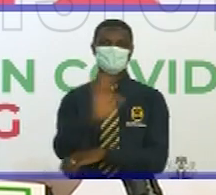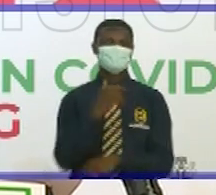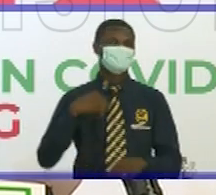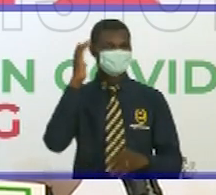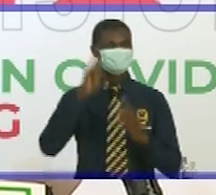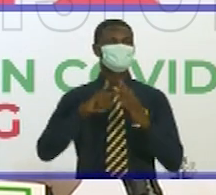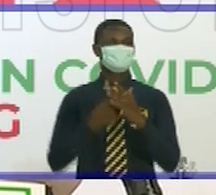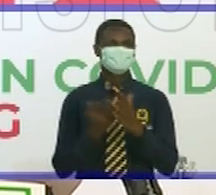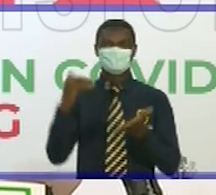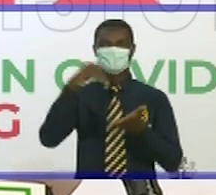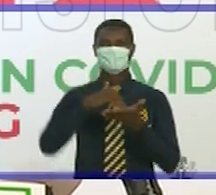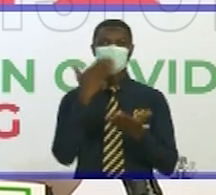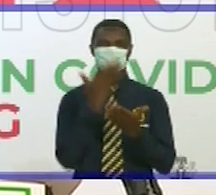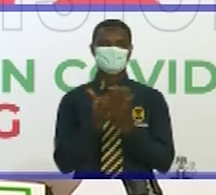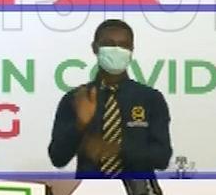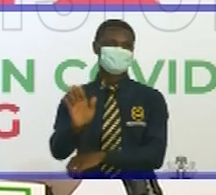Good evening.